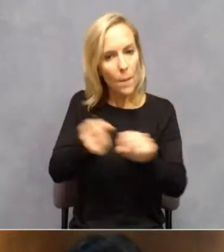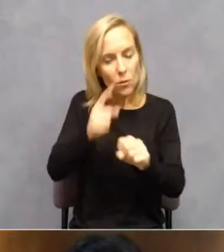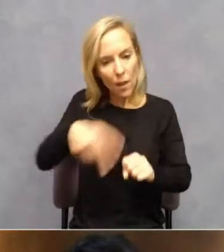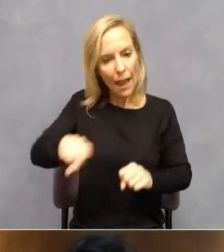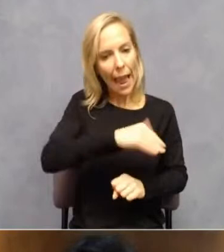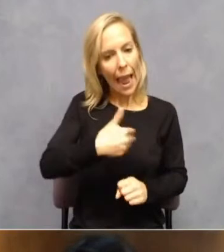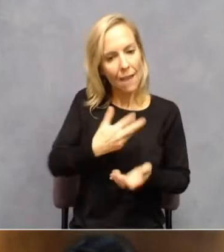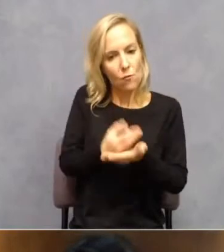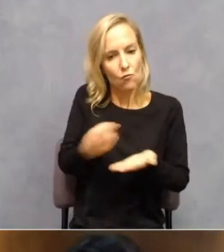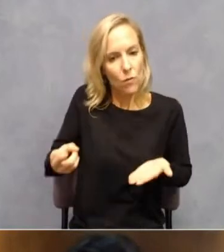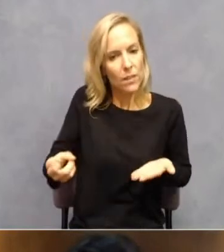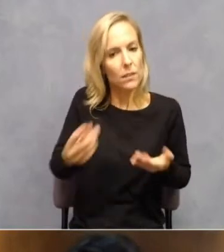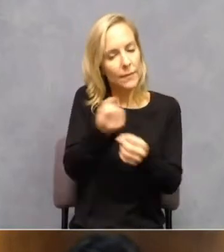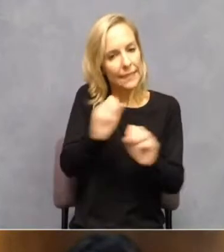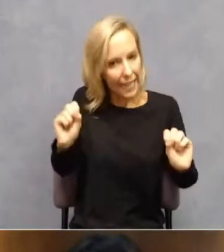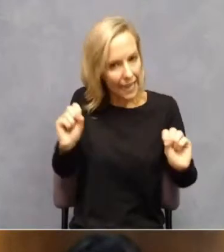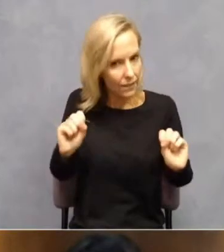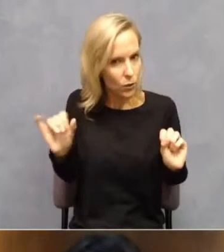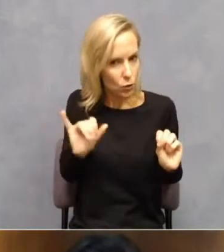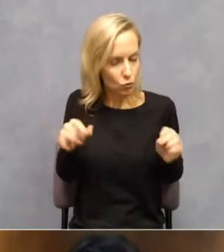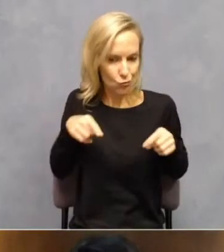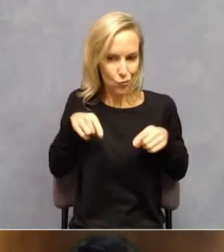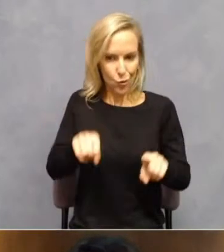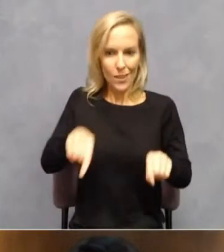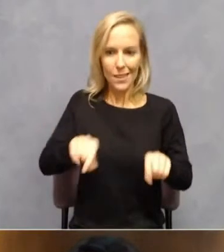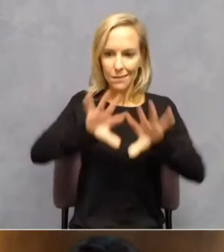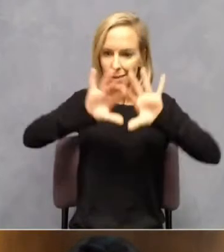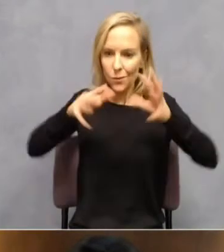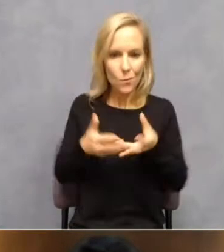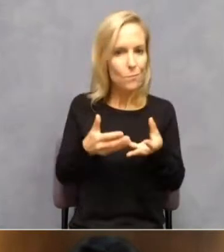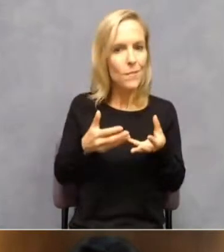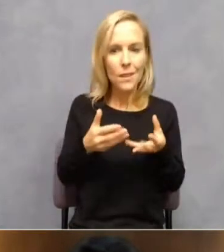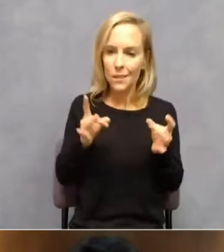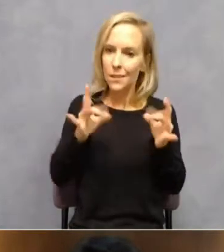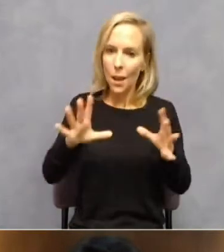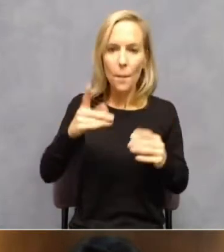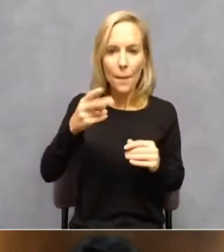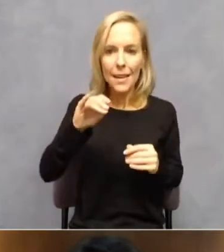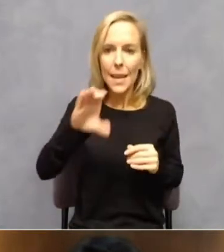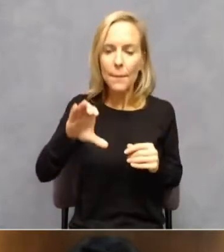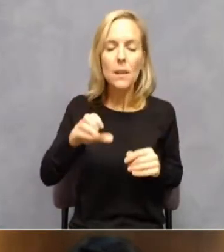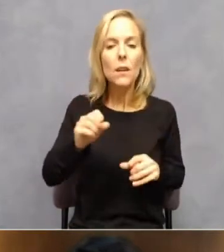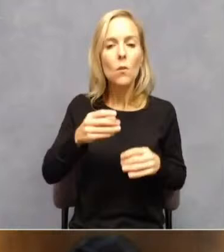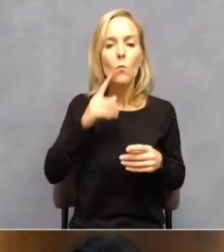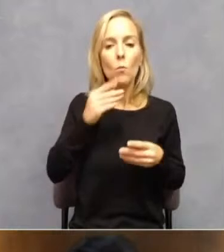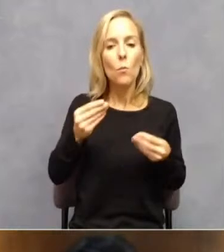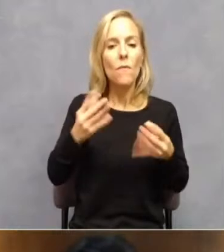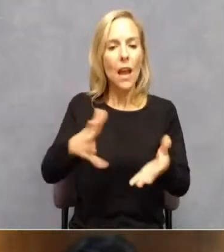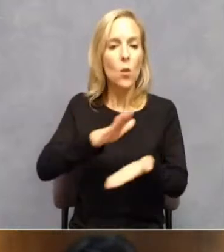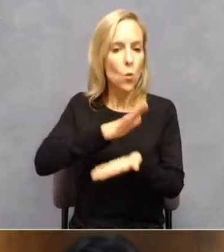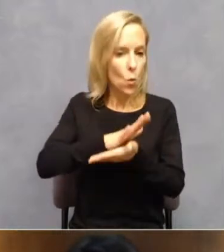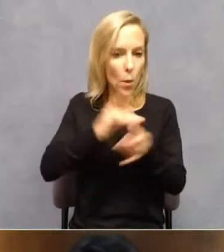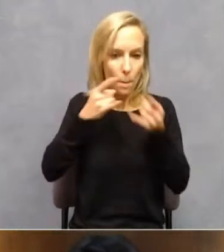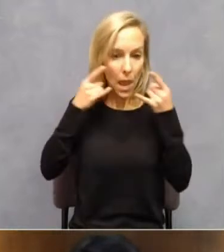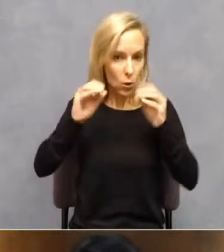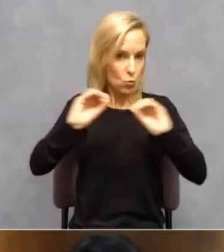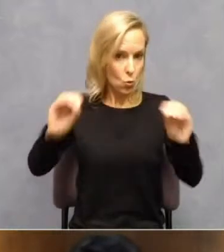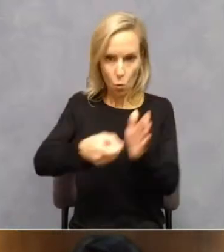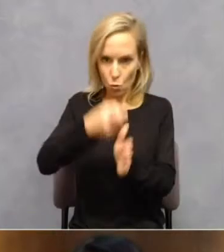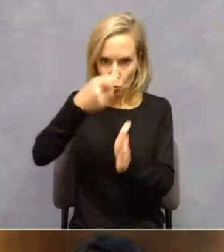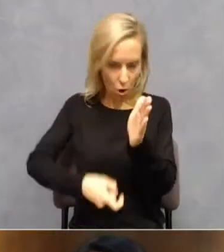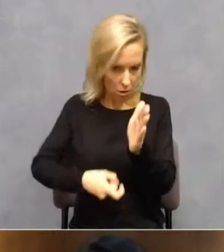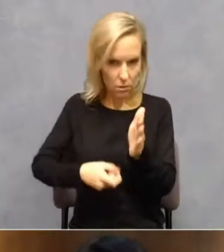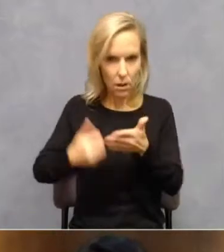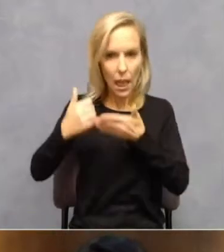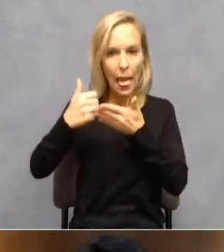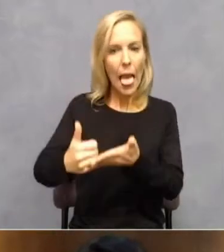be safe, certainly during this pandemic. So we are providing these to schools at no cost to help alleviate some